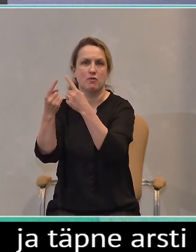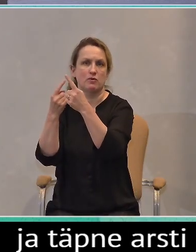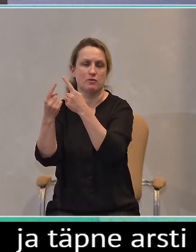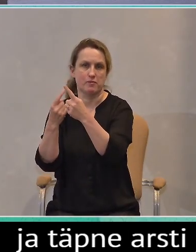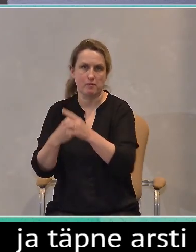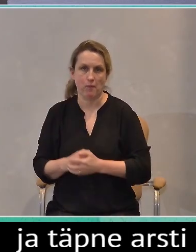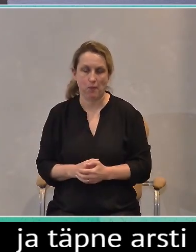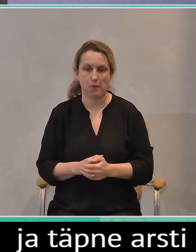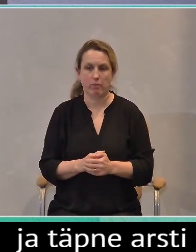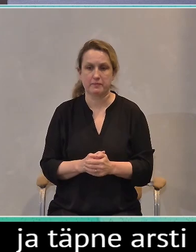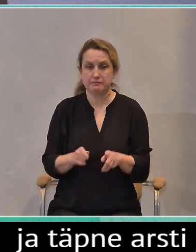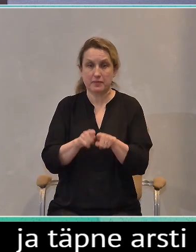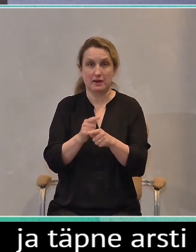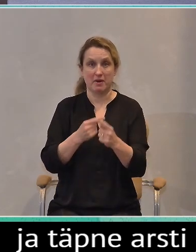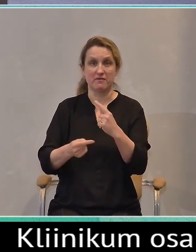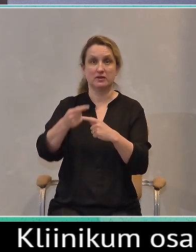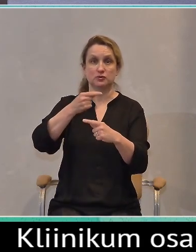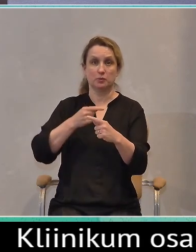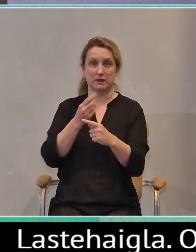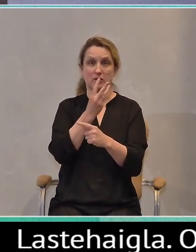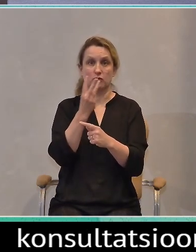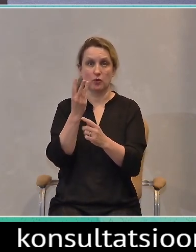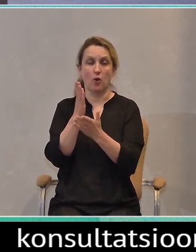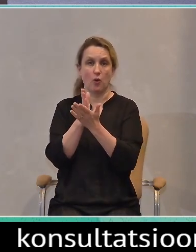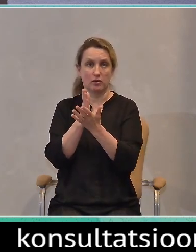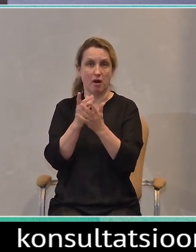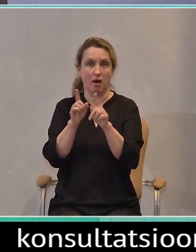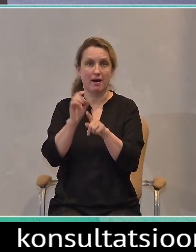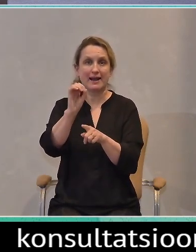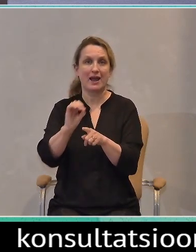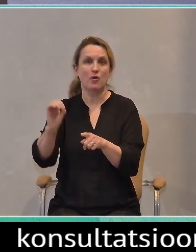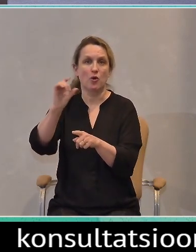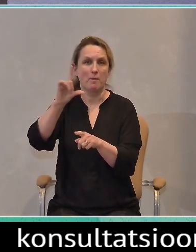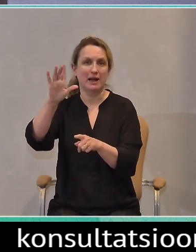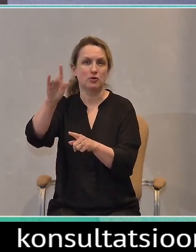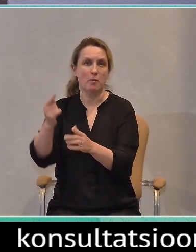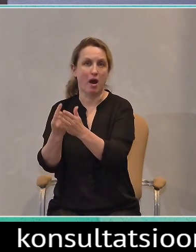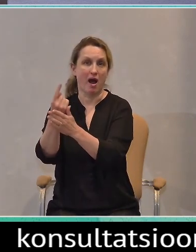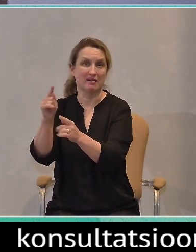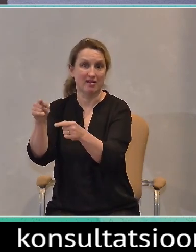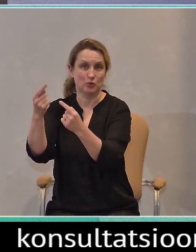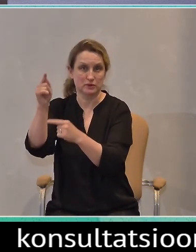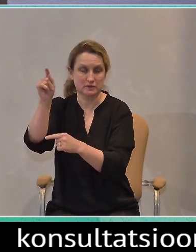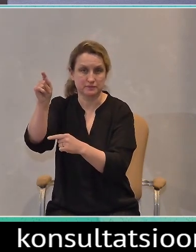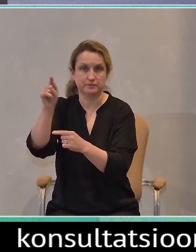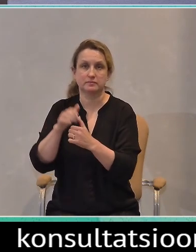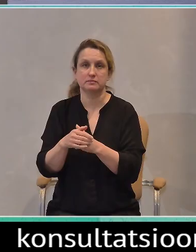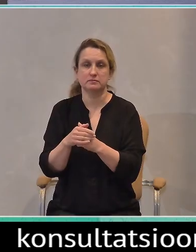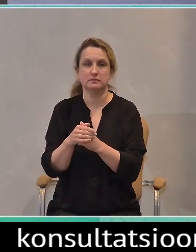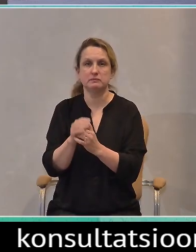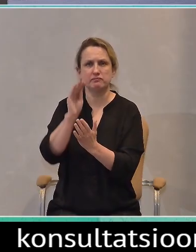names handling the references for cross-border international appointments can be found.